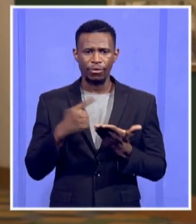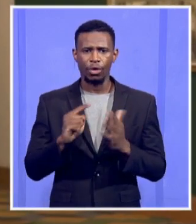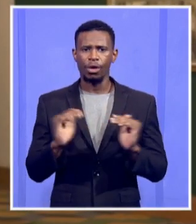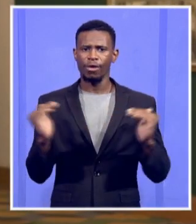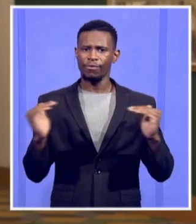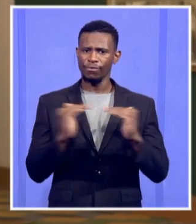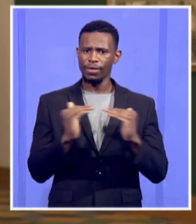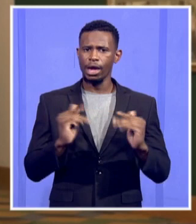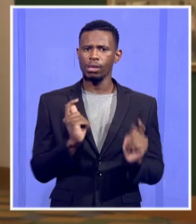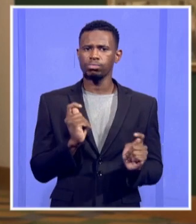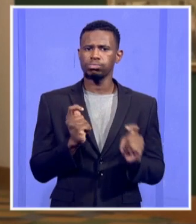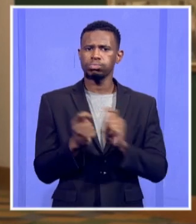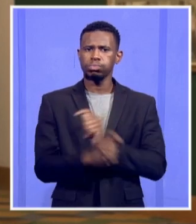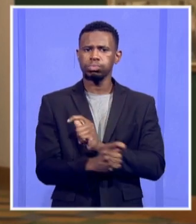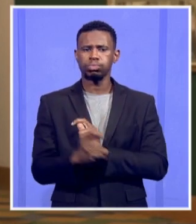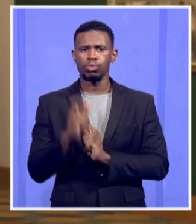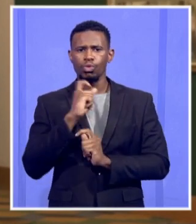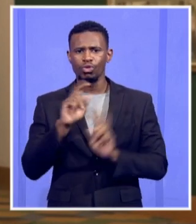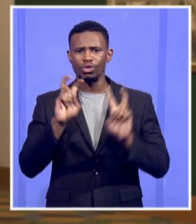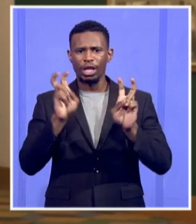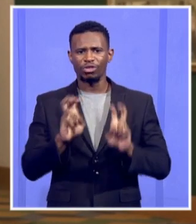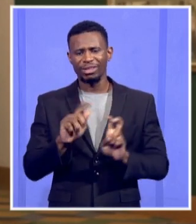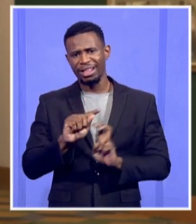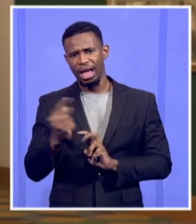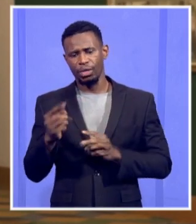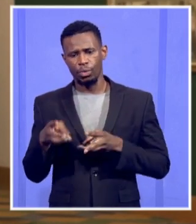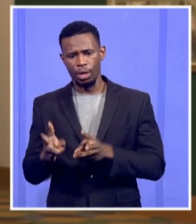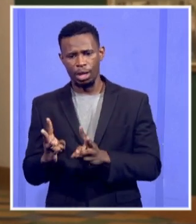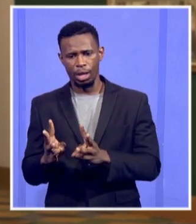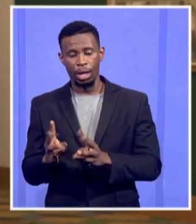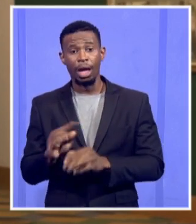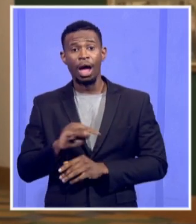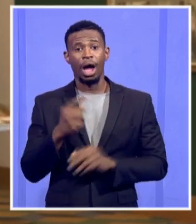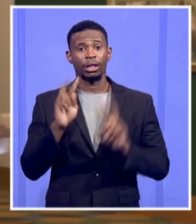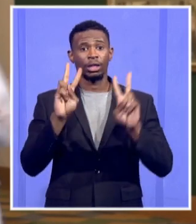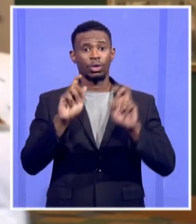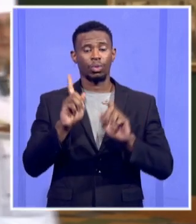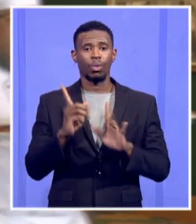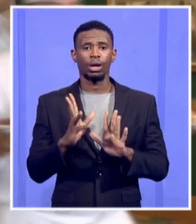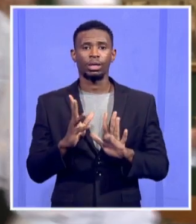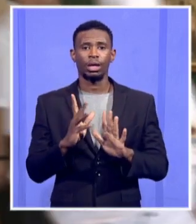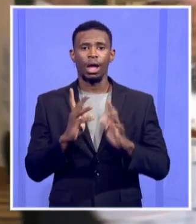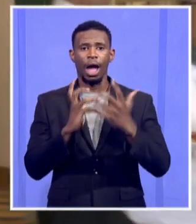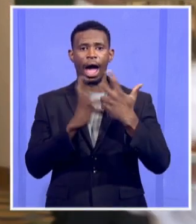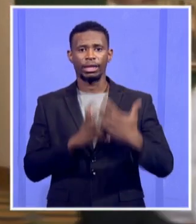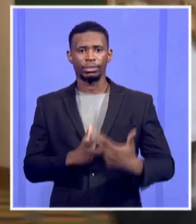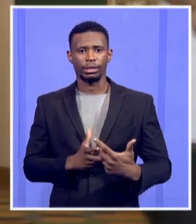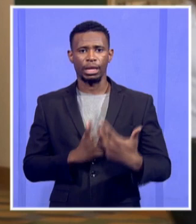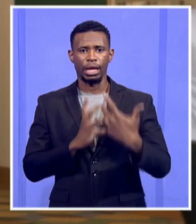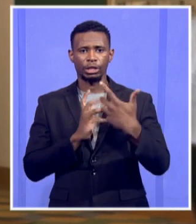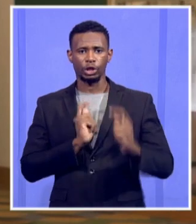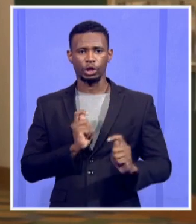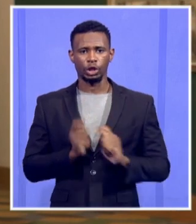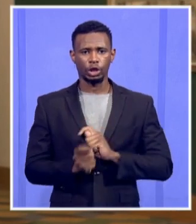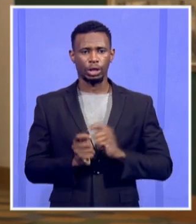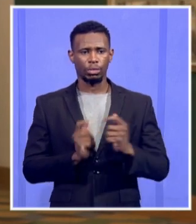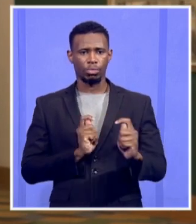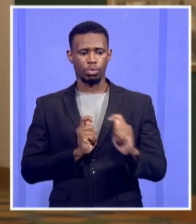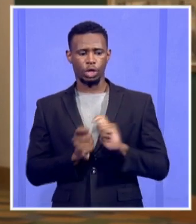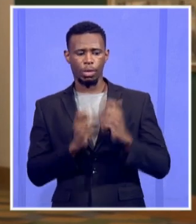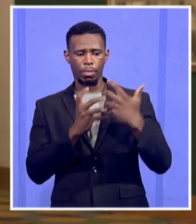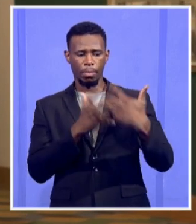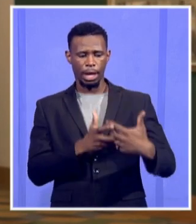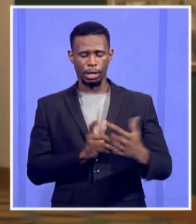And of course, the other issue is adaptation. How do you fund adaptation where you are going to ensure